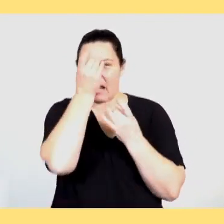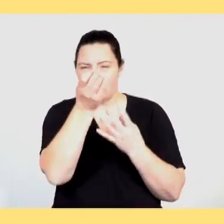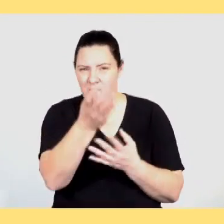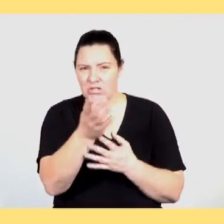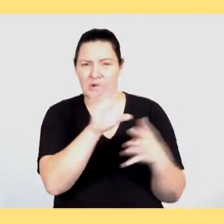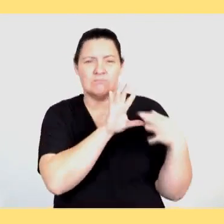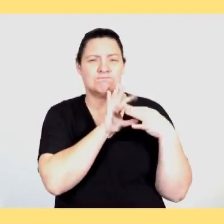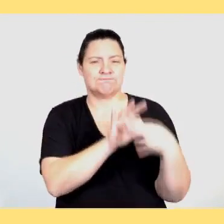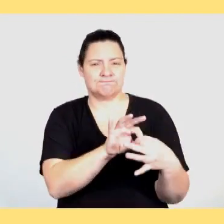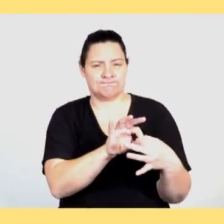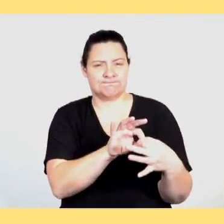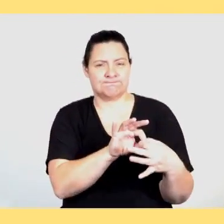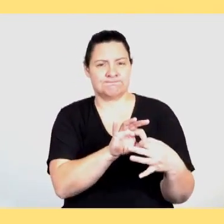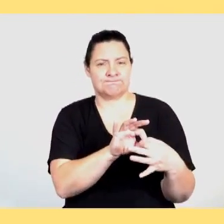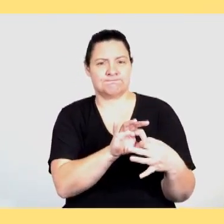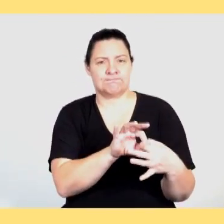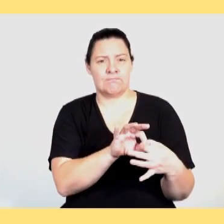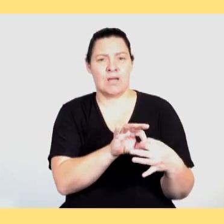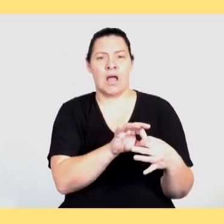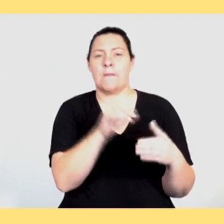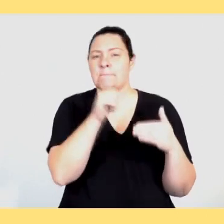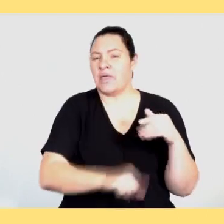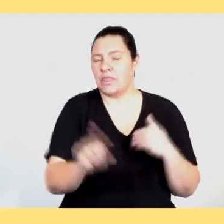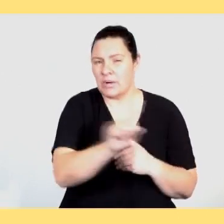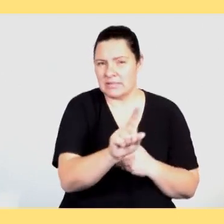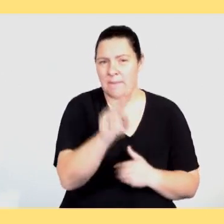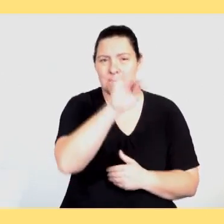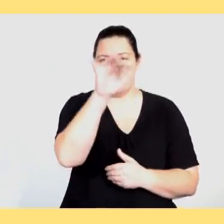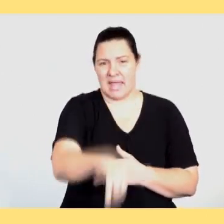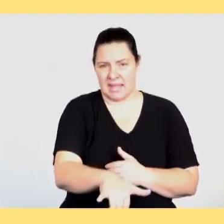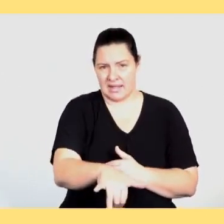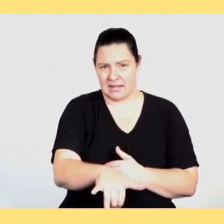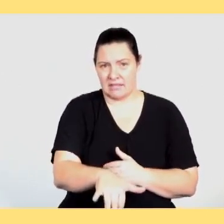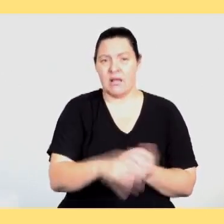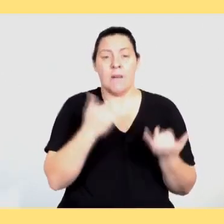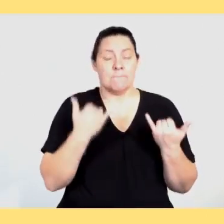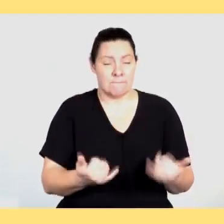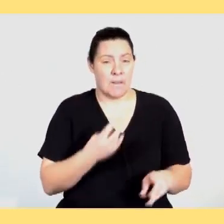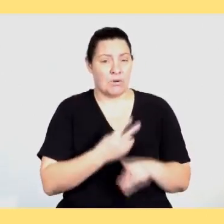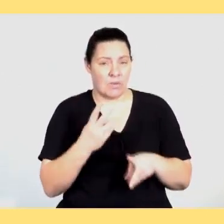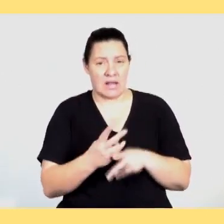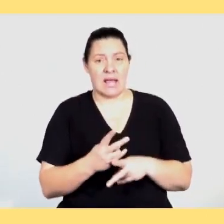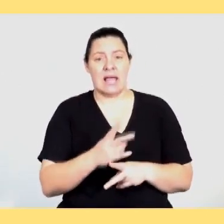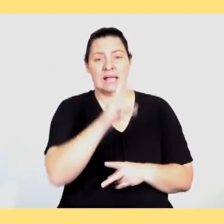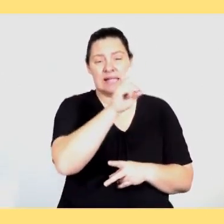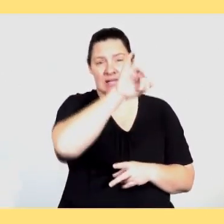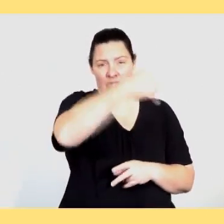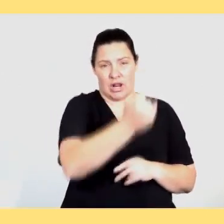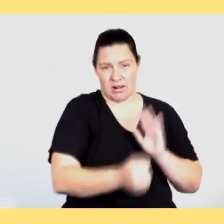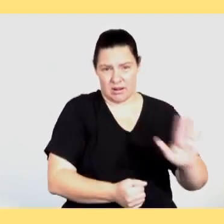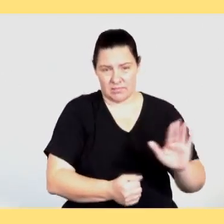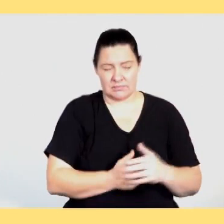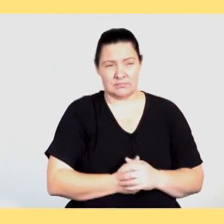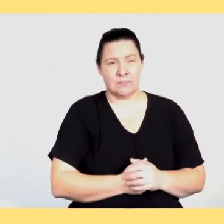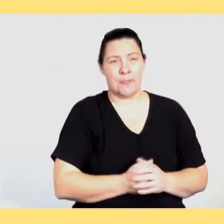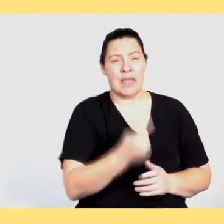information which is relating to the month of May, and then we are to prepare the debtor's journal. So let's